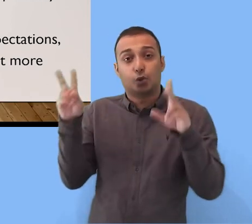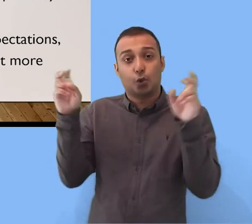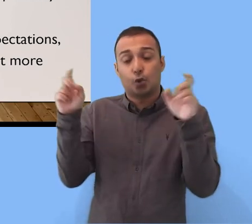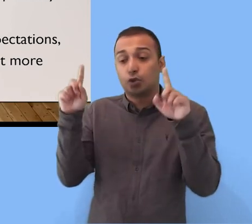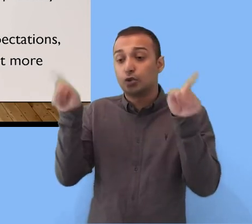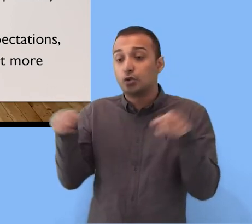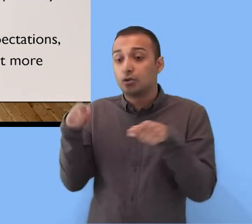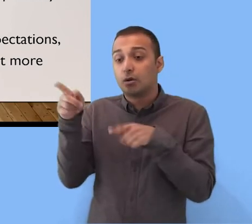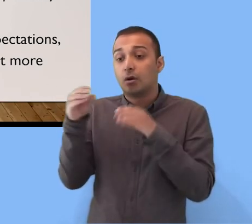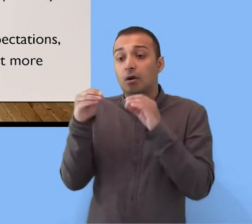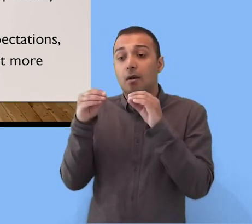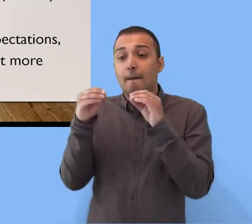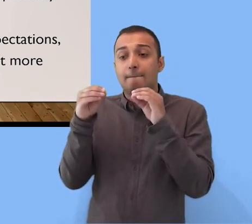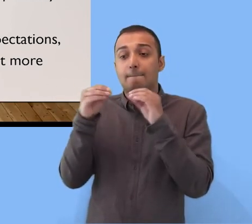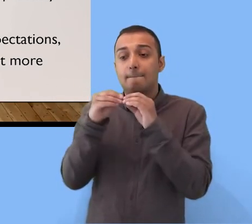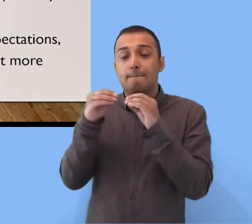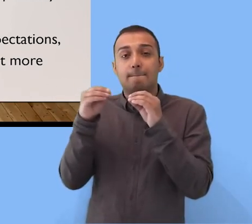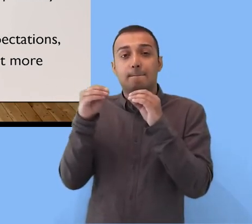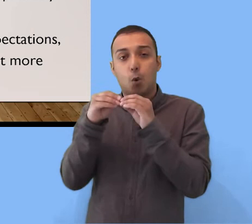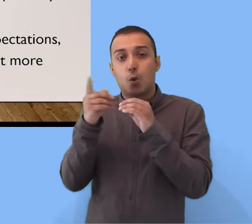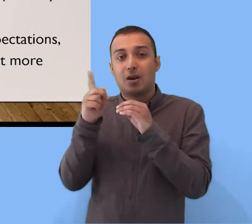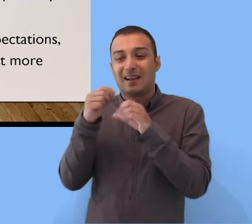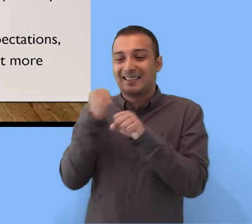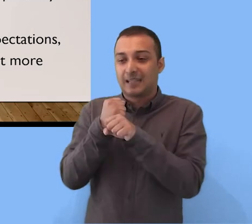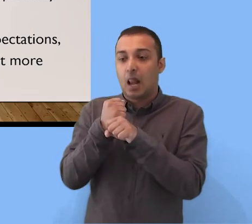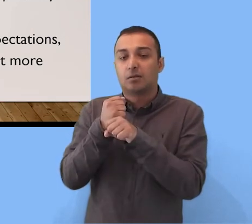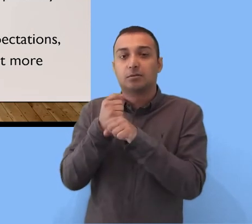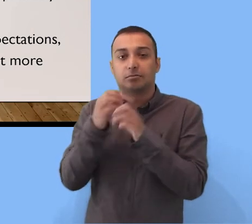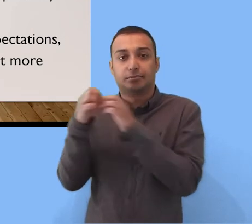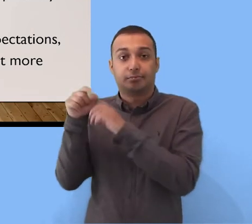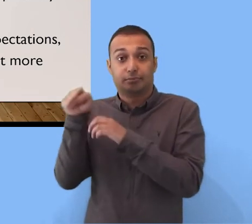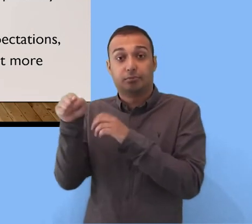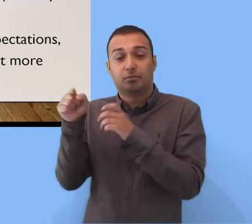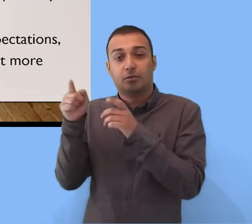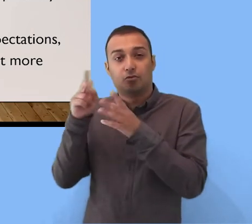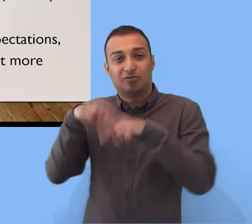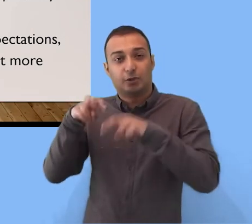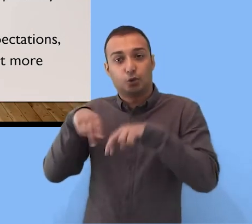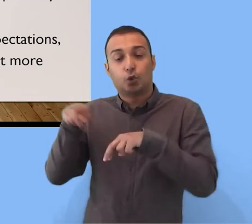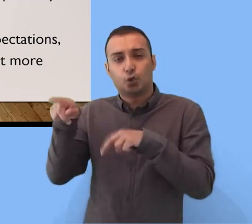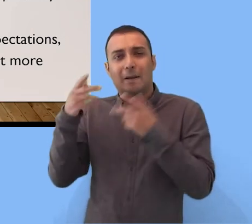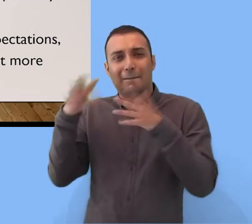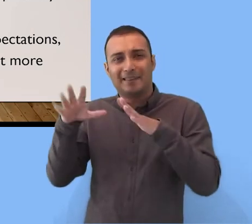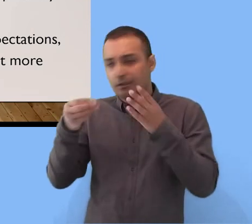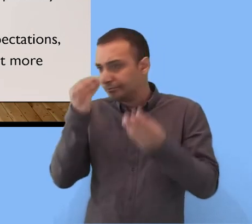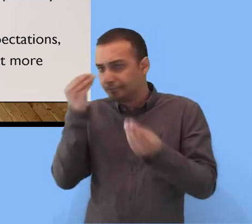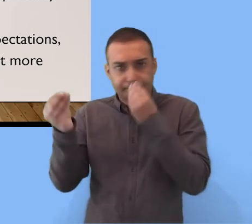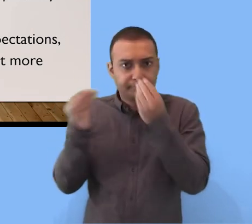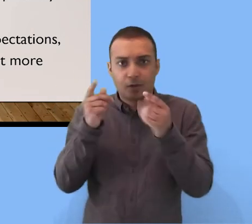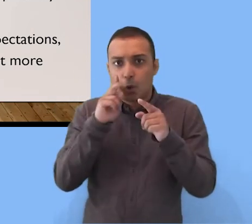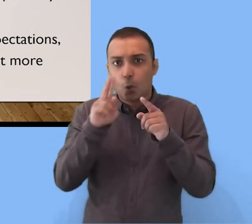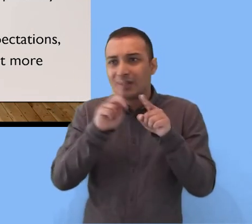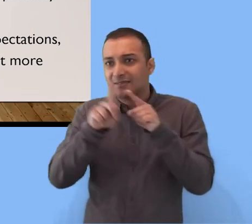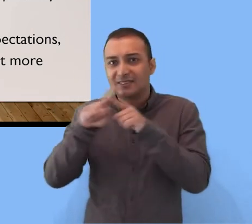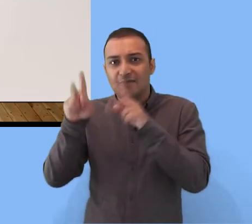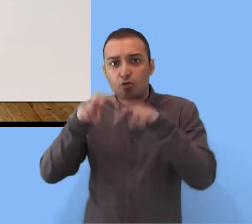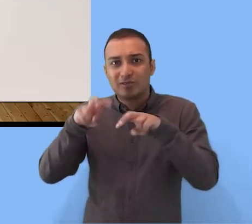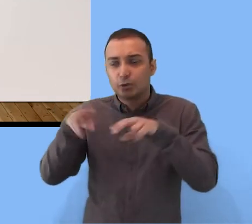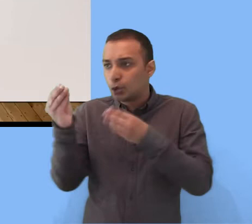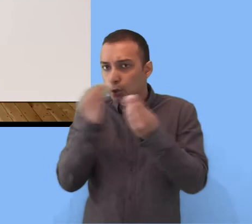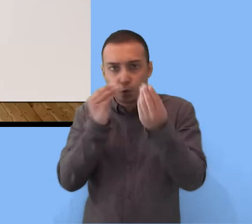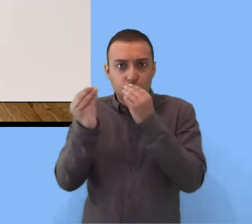group of authors did was look at almost all of the research and try to tease out the really important messages.